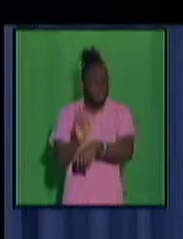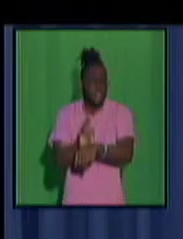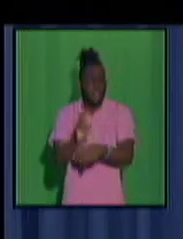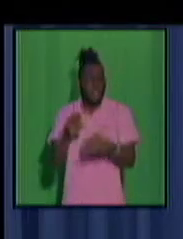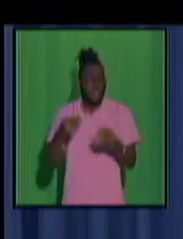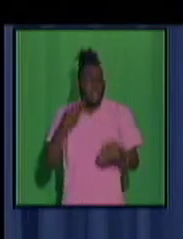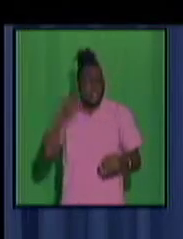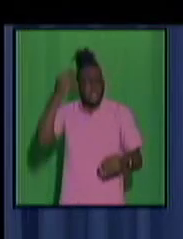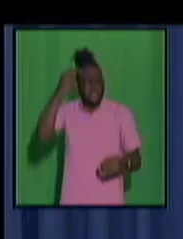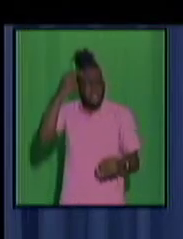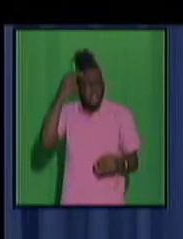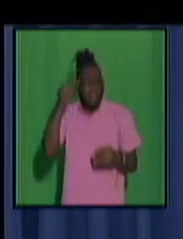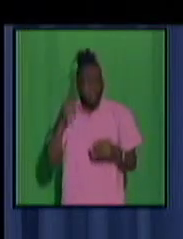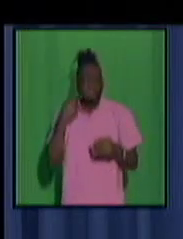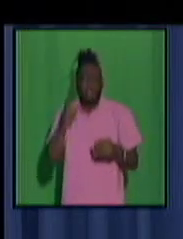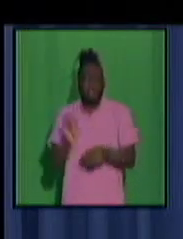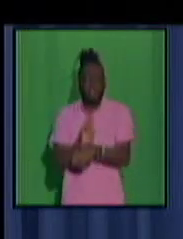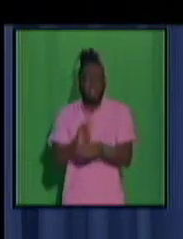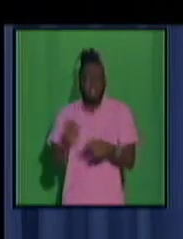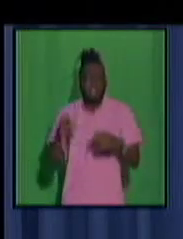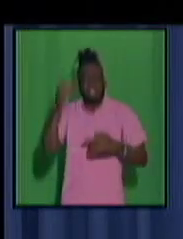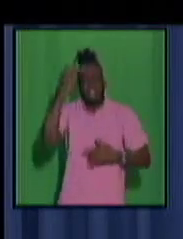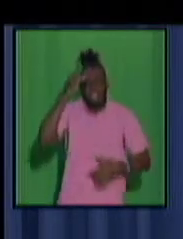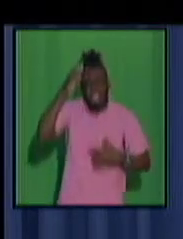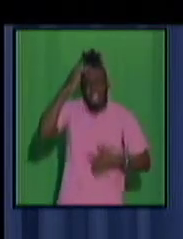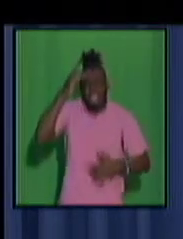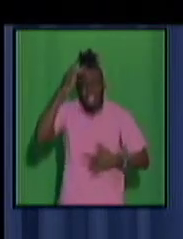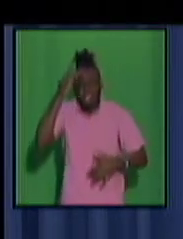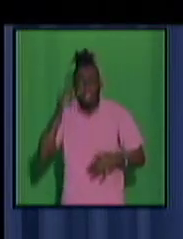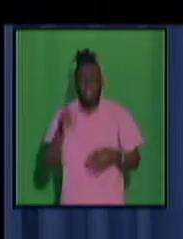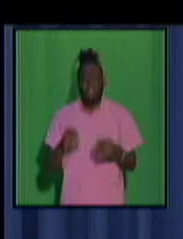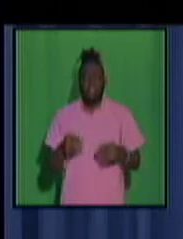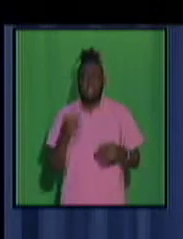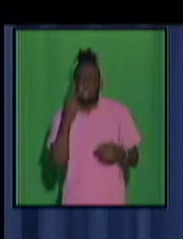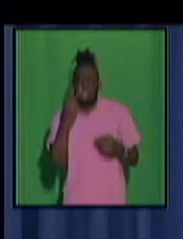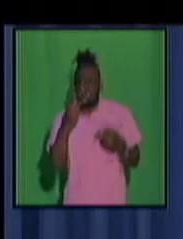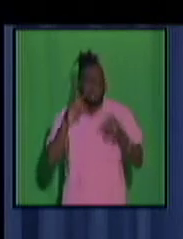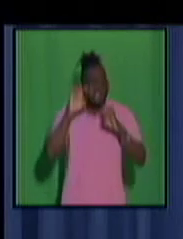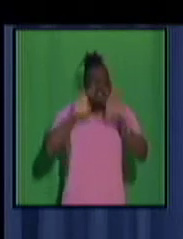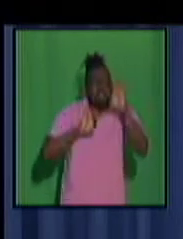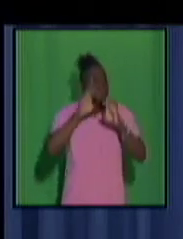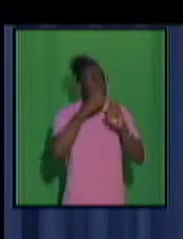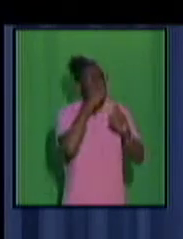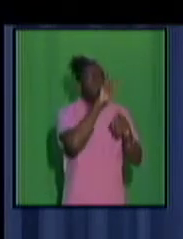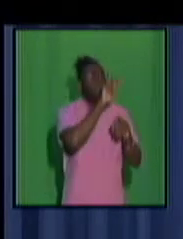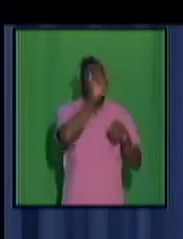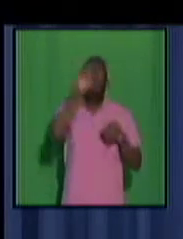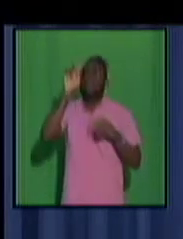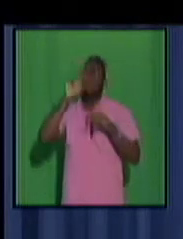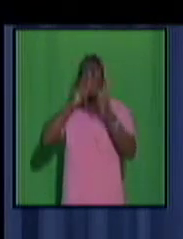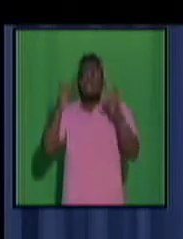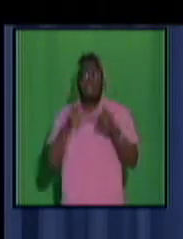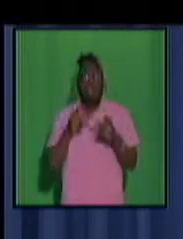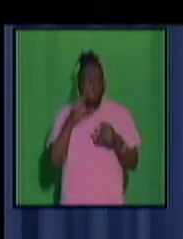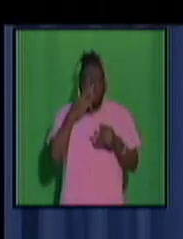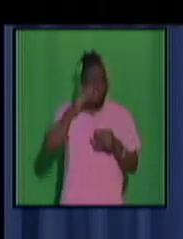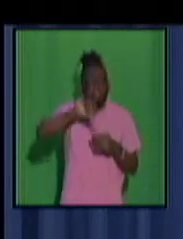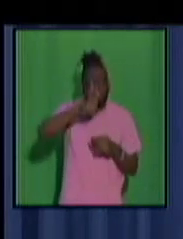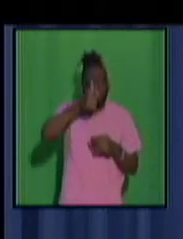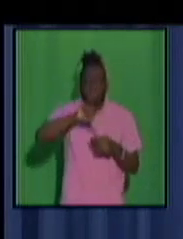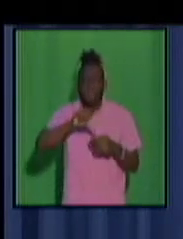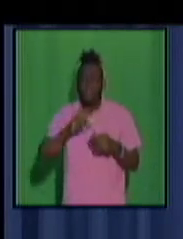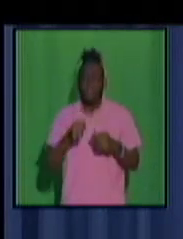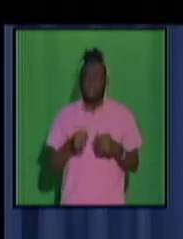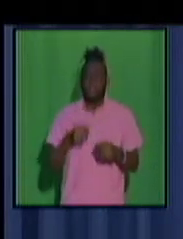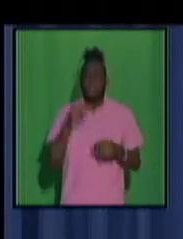It has been evaluated and found to be excellent, and my advice is that it can accommodate up to about 72 persons